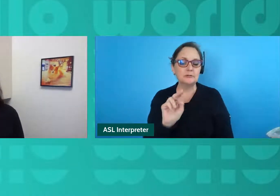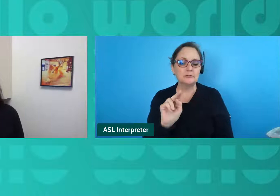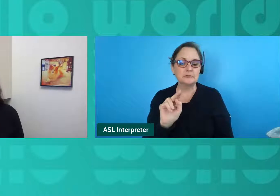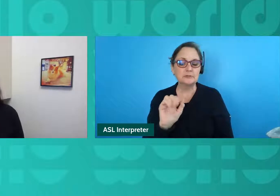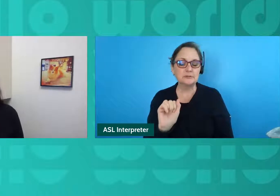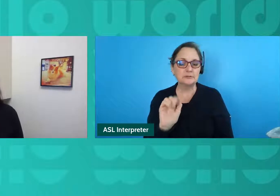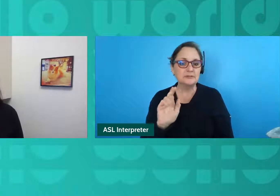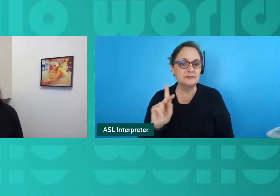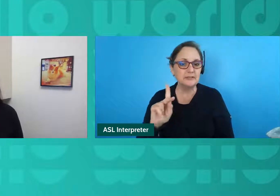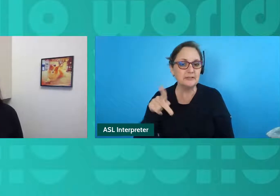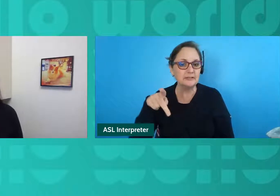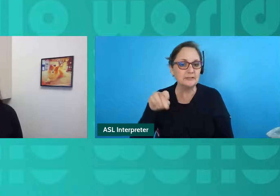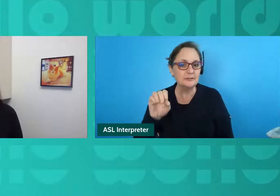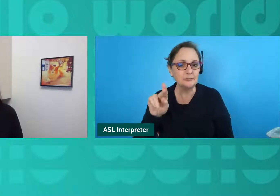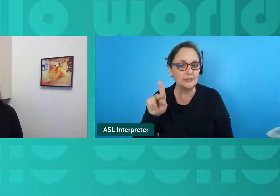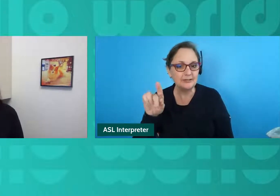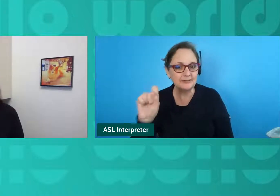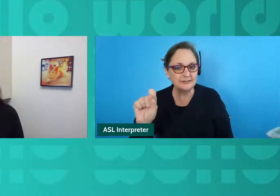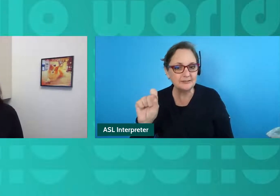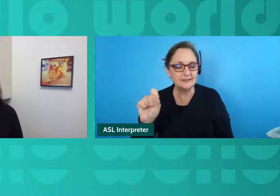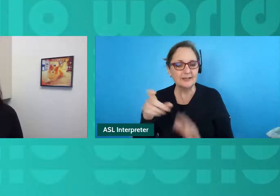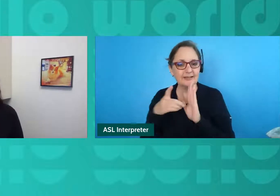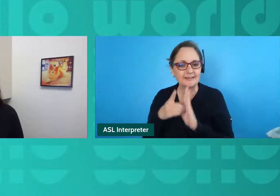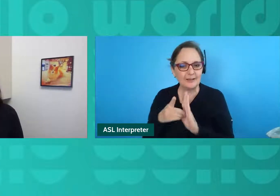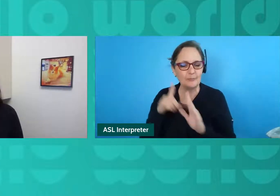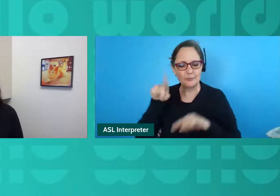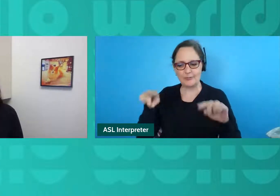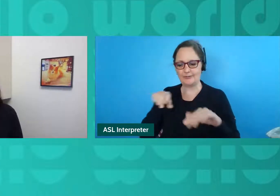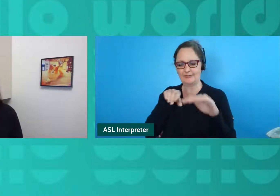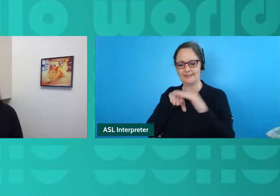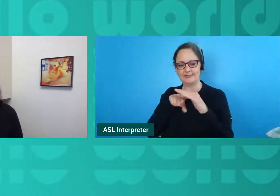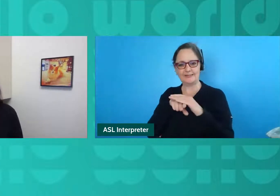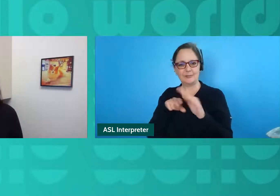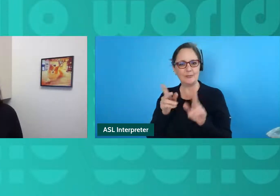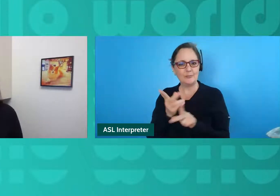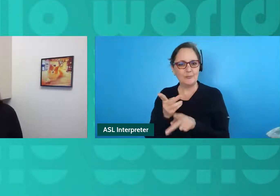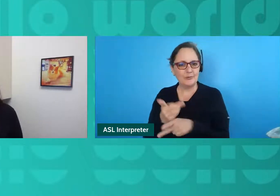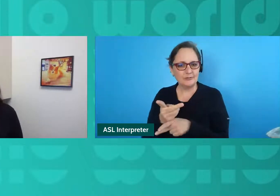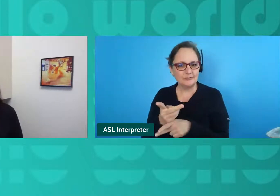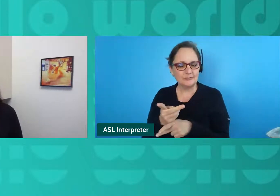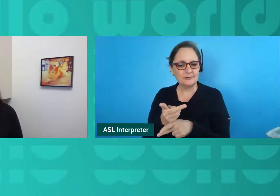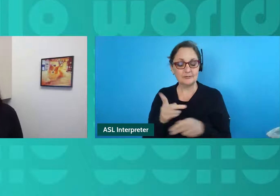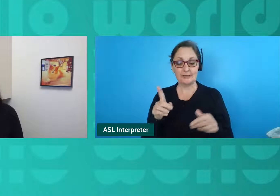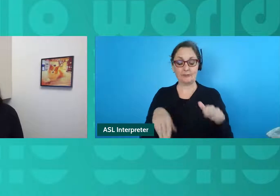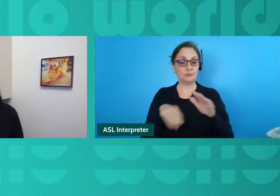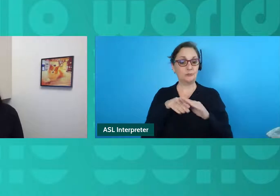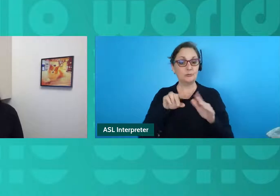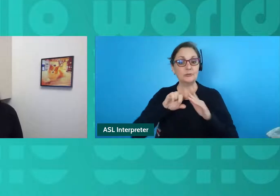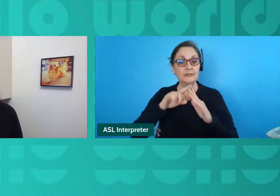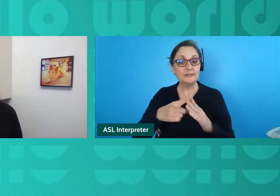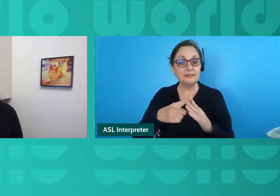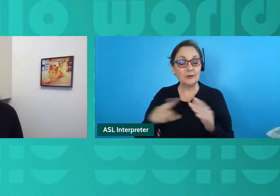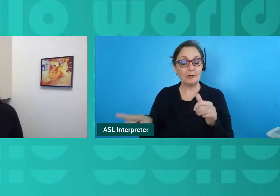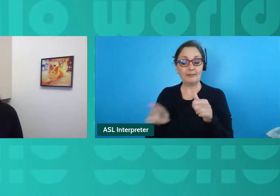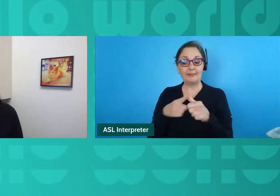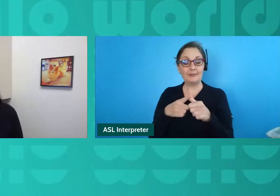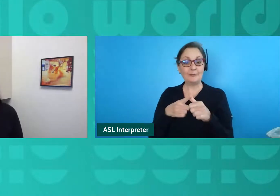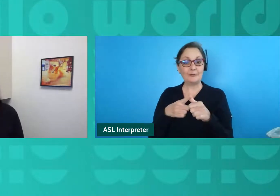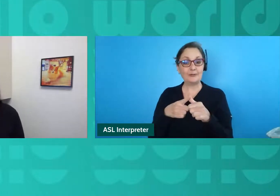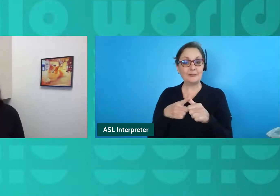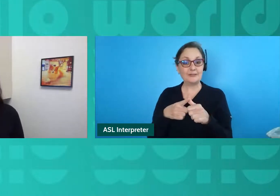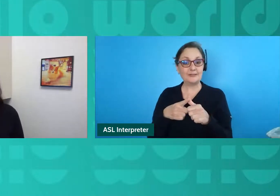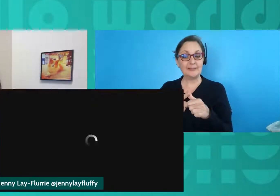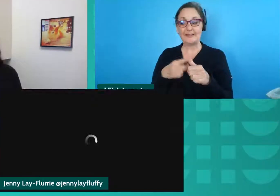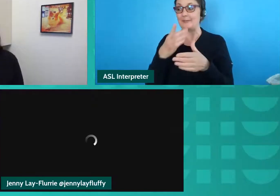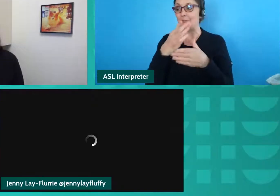various accessibility-related topics. And to kickstart the first instance of this segment on Hello World, we have